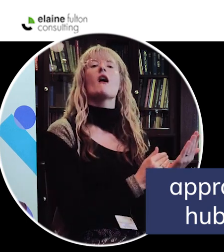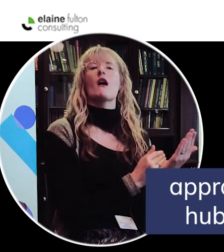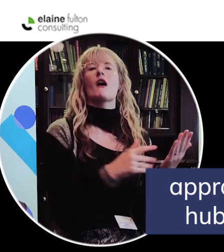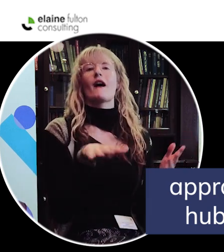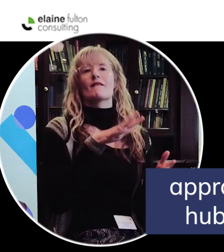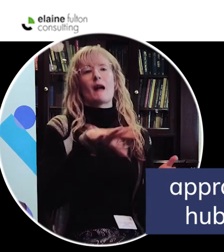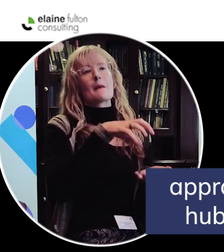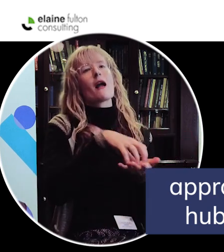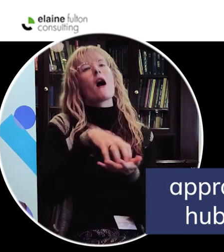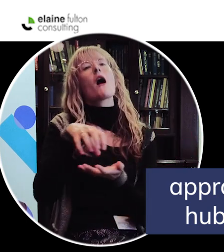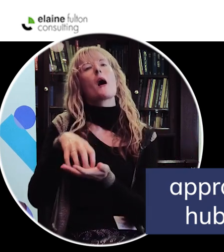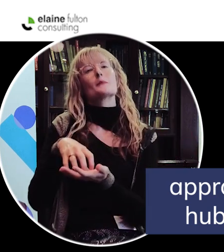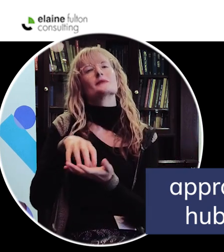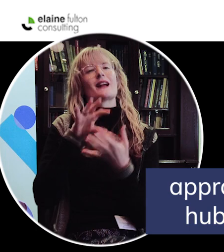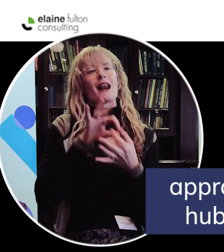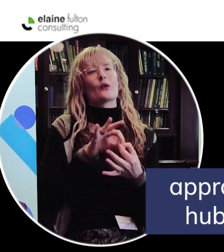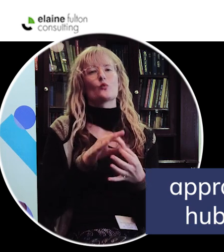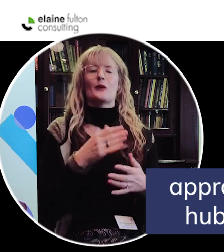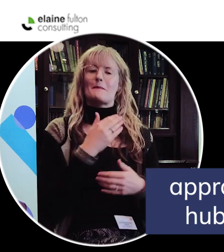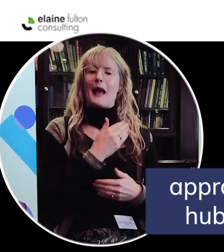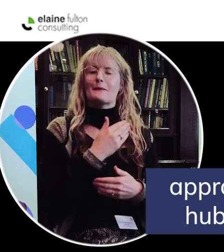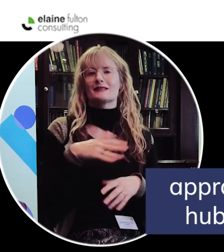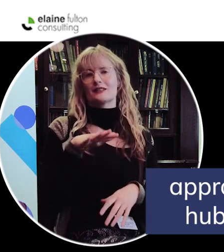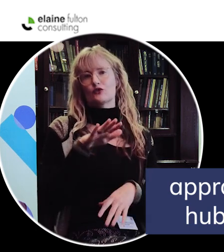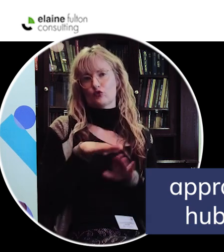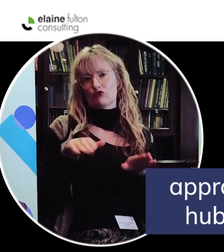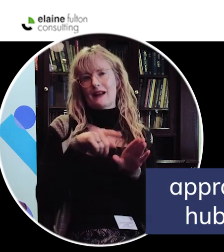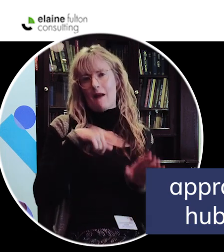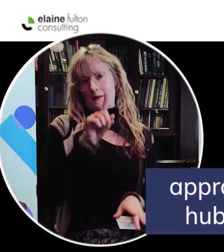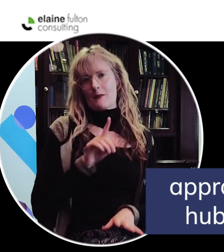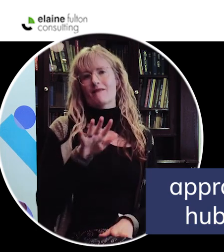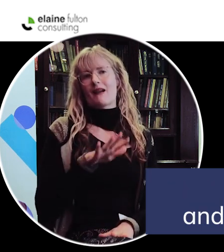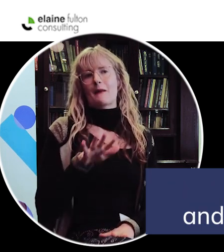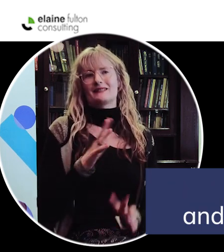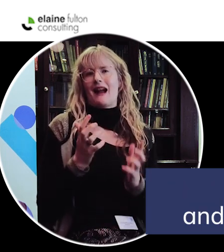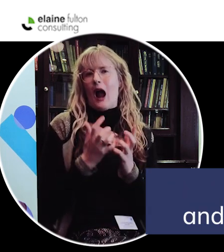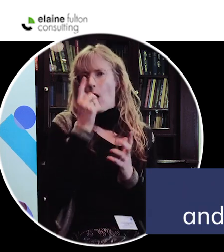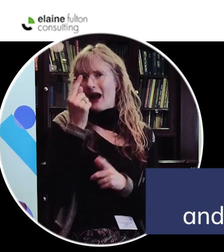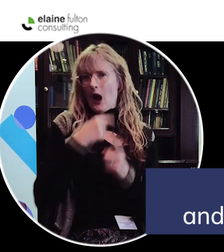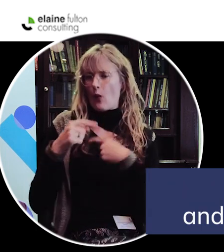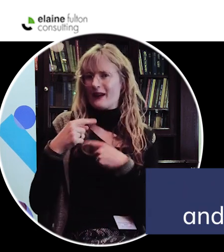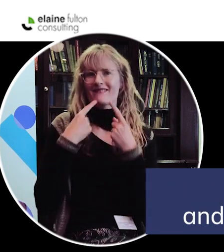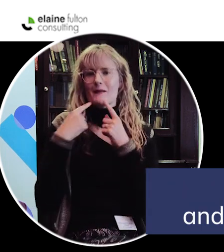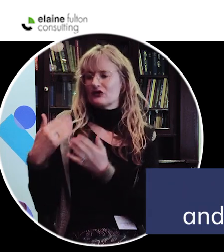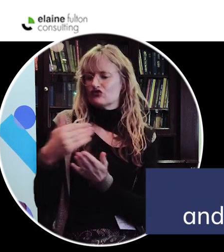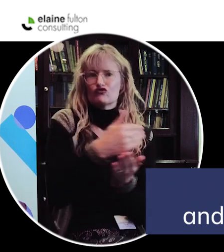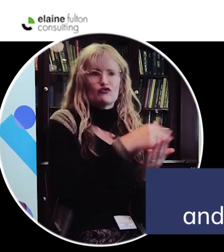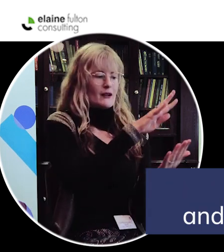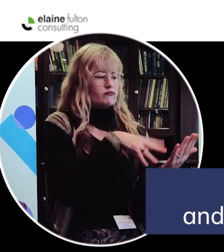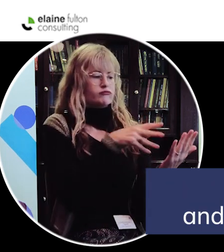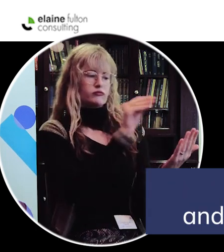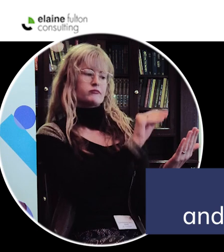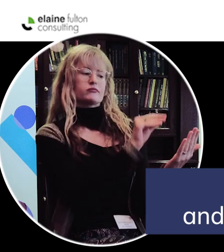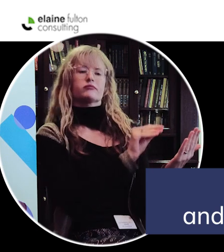hubs for babies, children, young people, and families. And the aim is to do that,